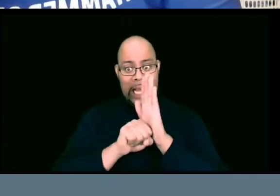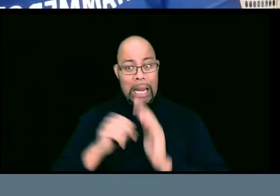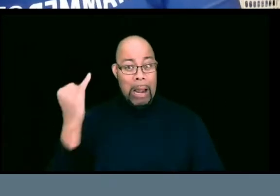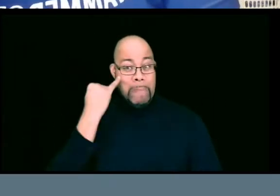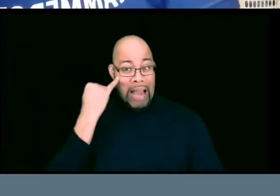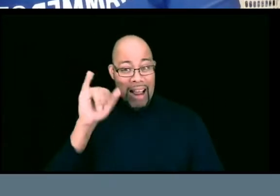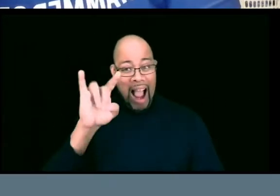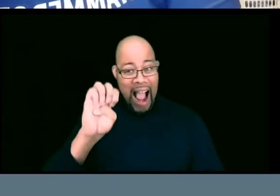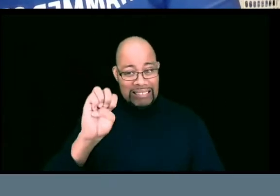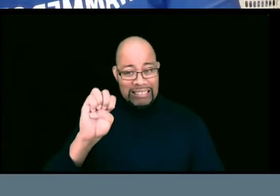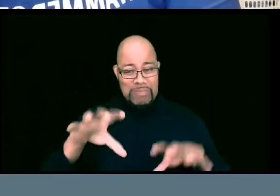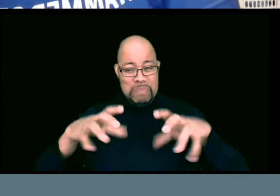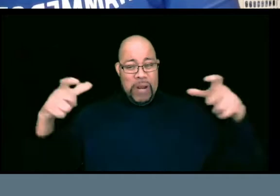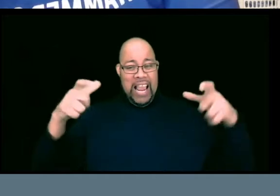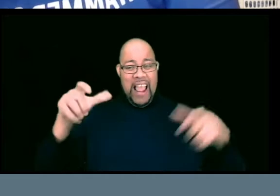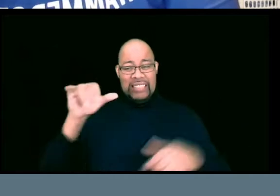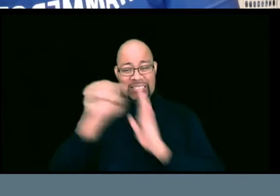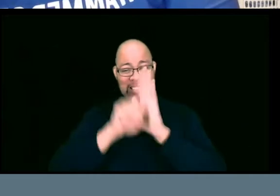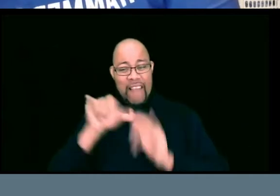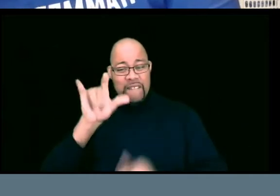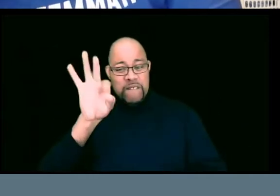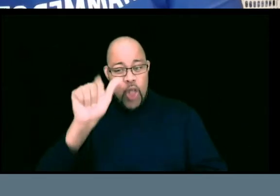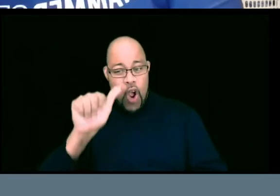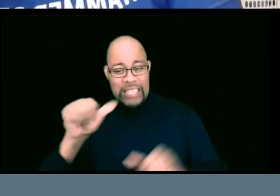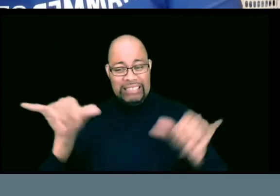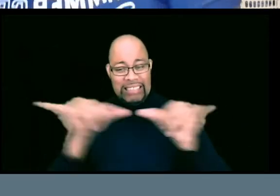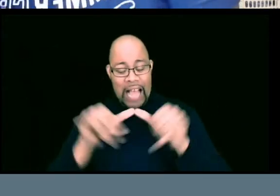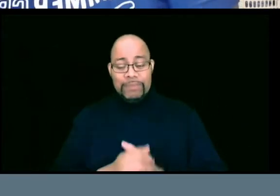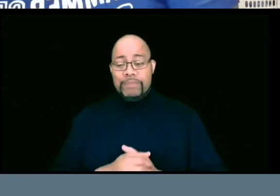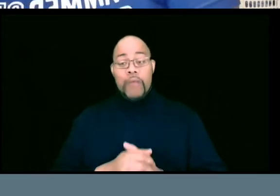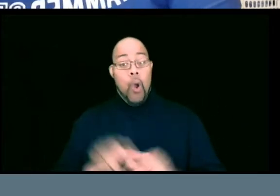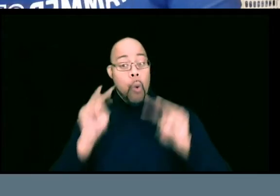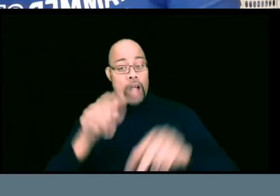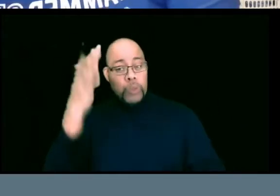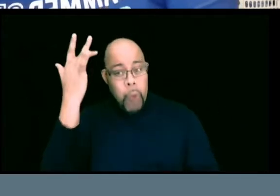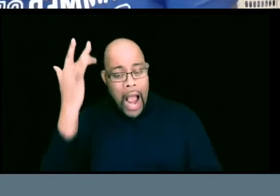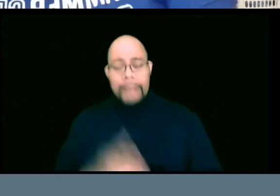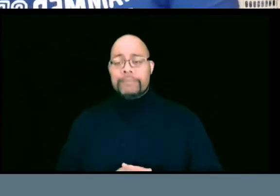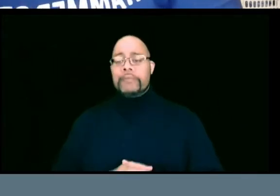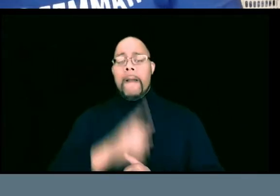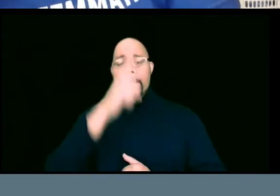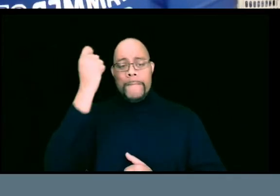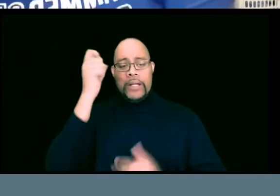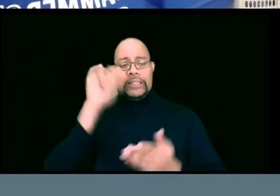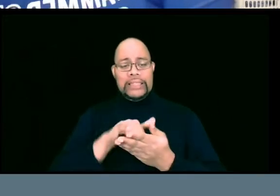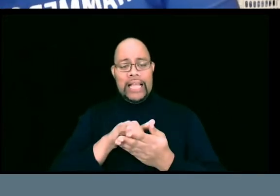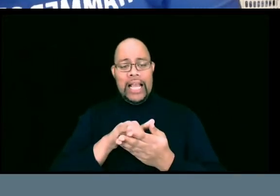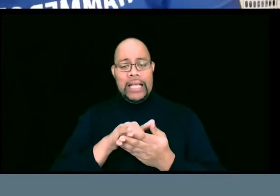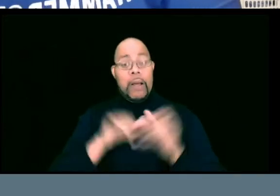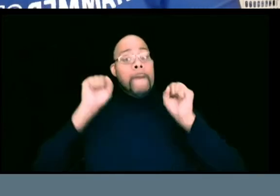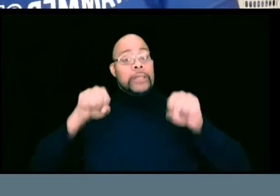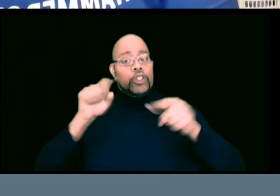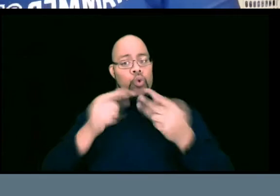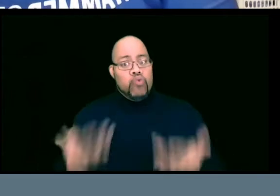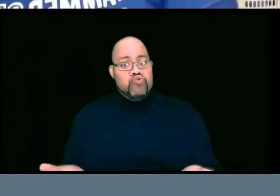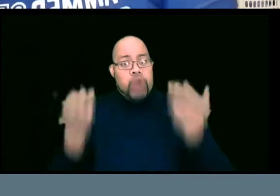of the state of Florida. Imagine a giant piece of ice that big. Now, this glacier isn't just watched because it's pretty. It's watched closely